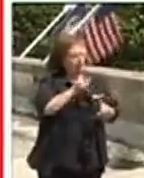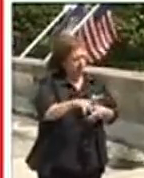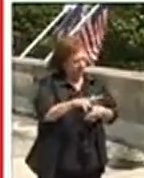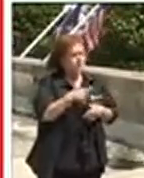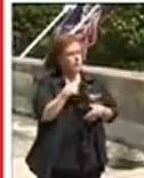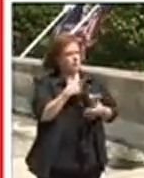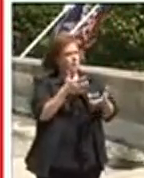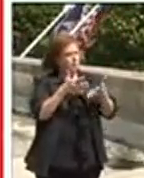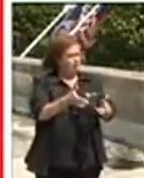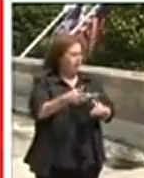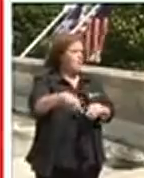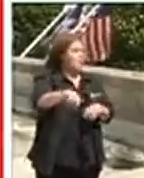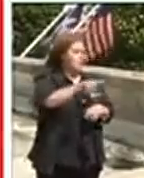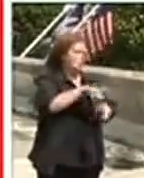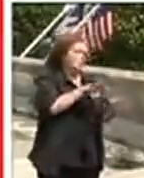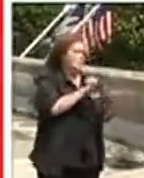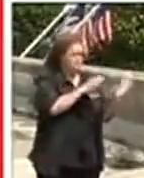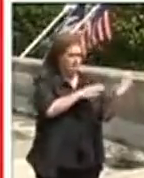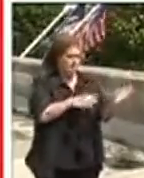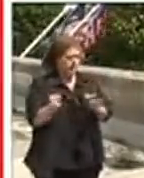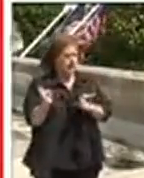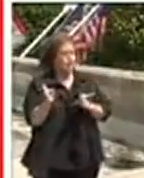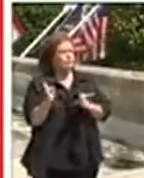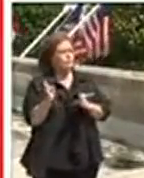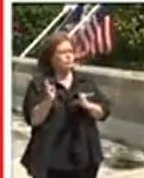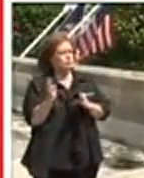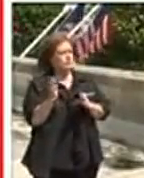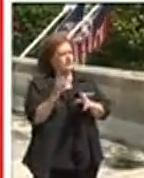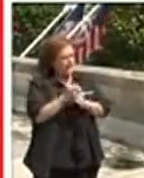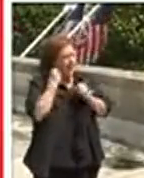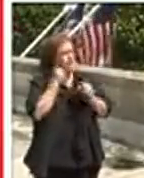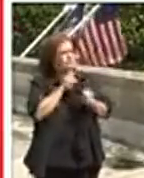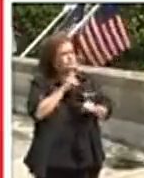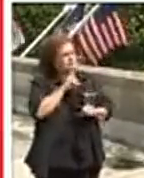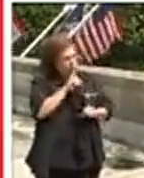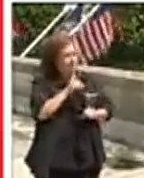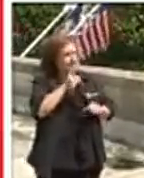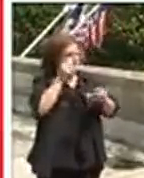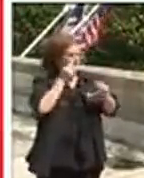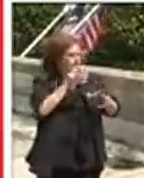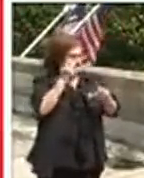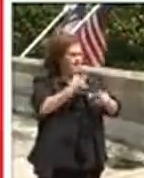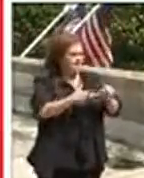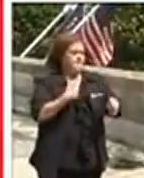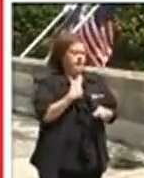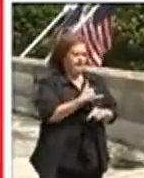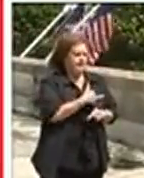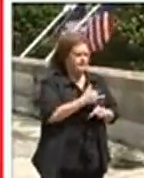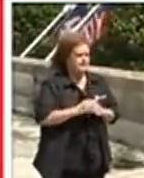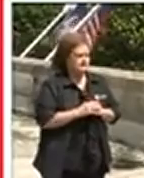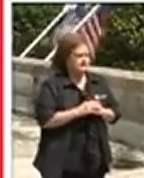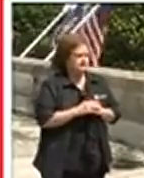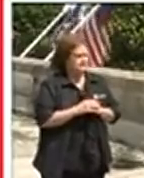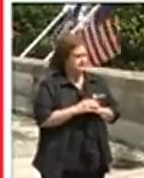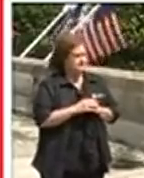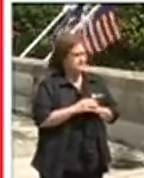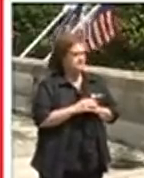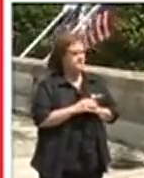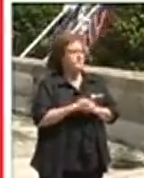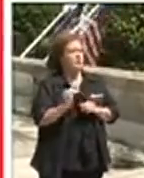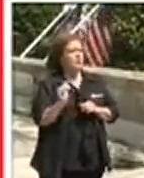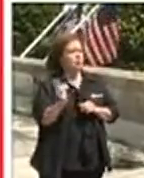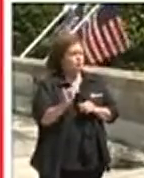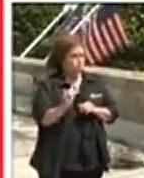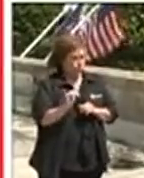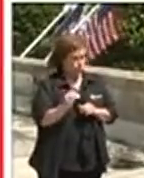we want you to be prepared with real-time information. Also, this